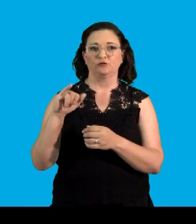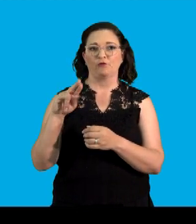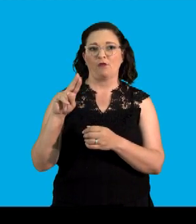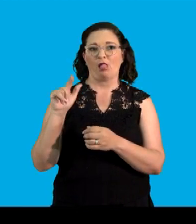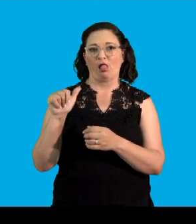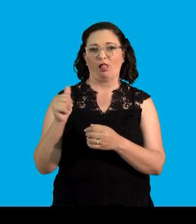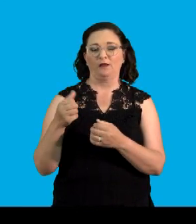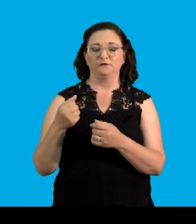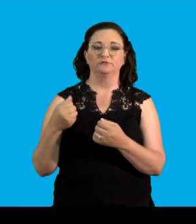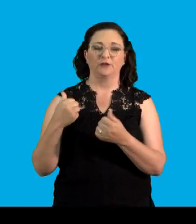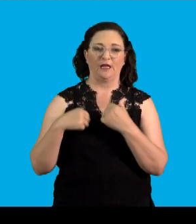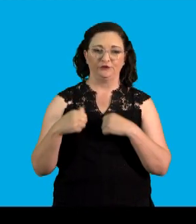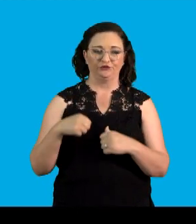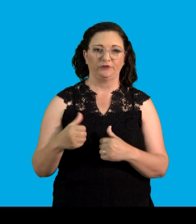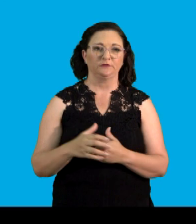So what is the correct answer?